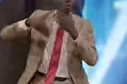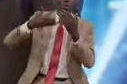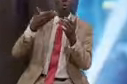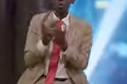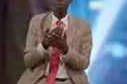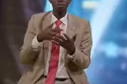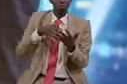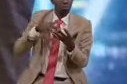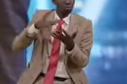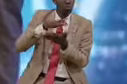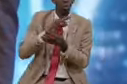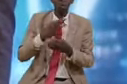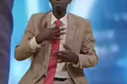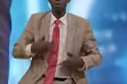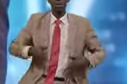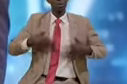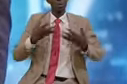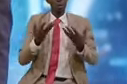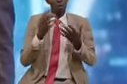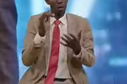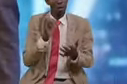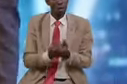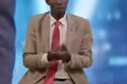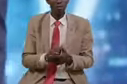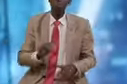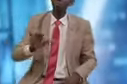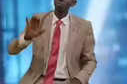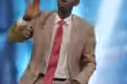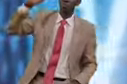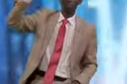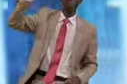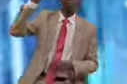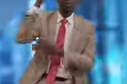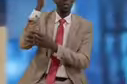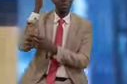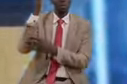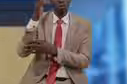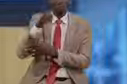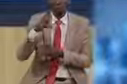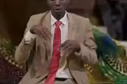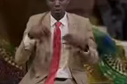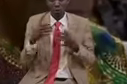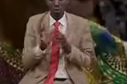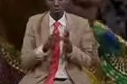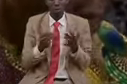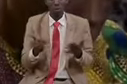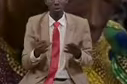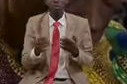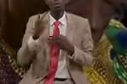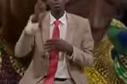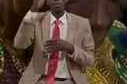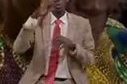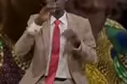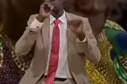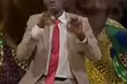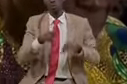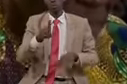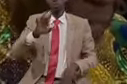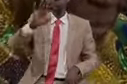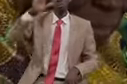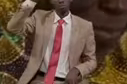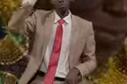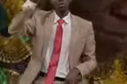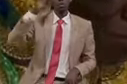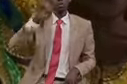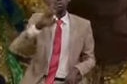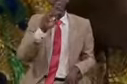Raise up that hand. Raise up that hand. Yes, there. God bless you. God bless you there. Anywhere you are, radio, television,